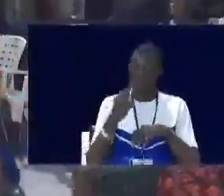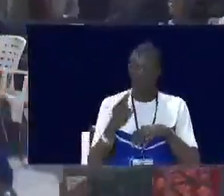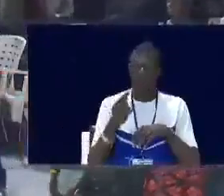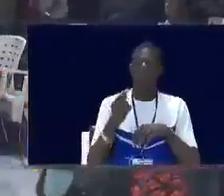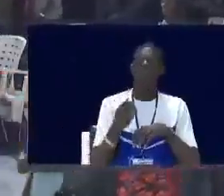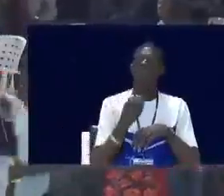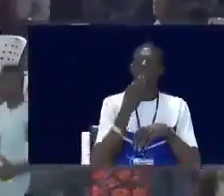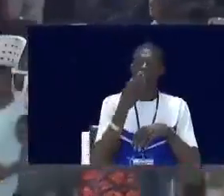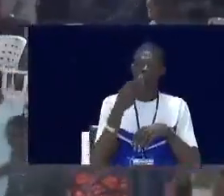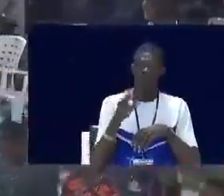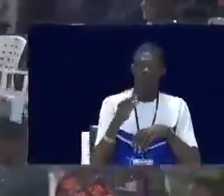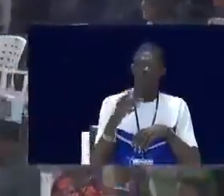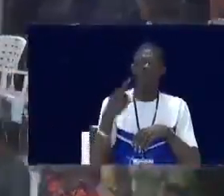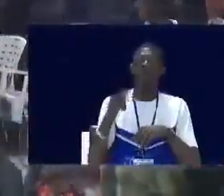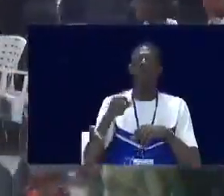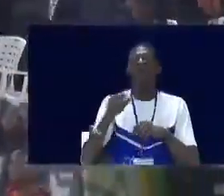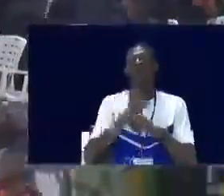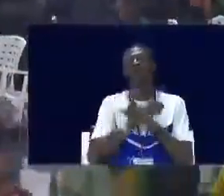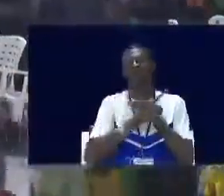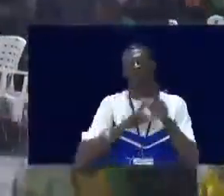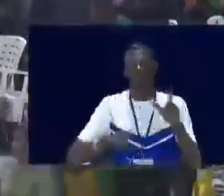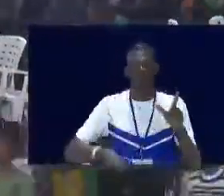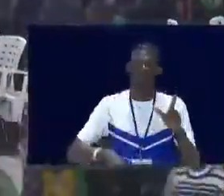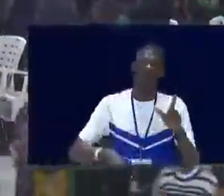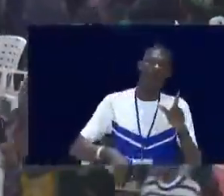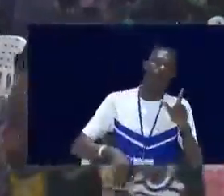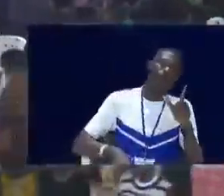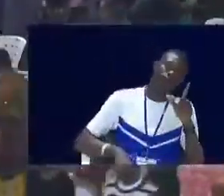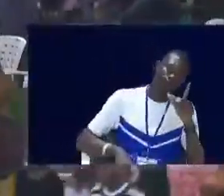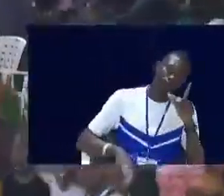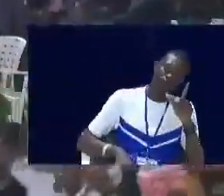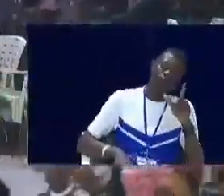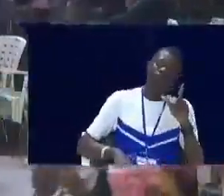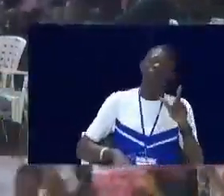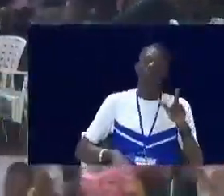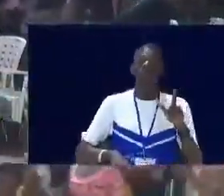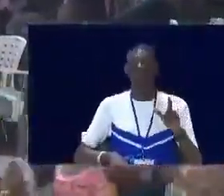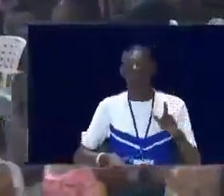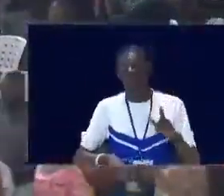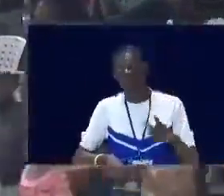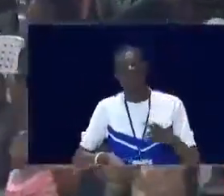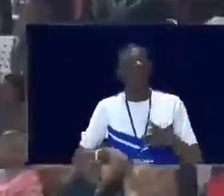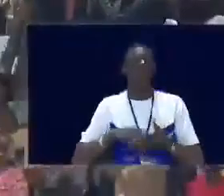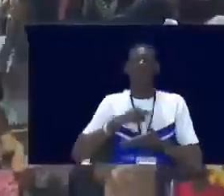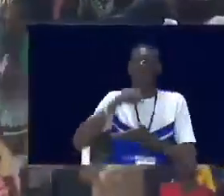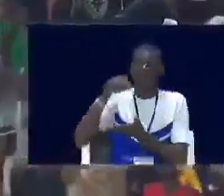Spirit says the Lord. Oh,